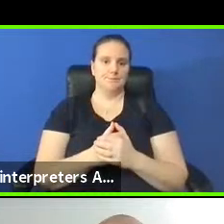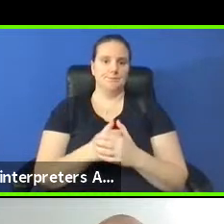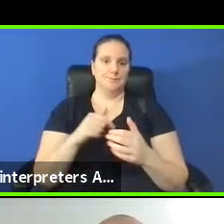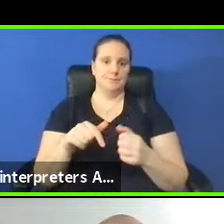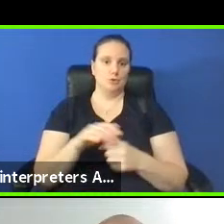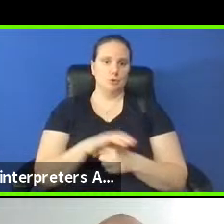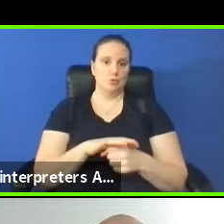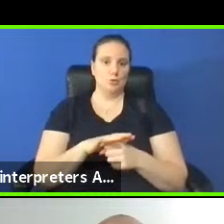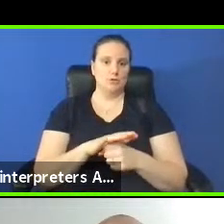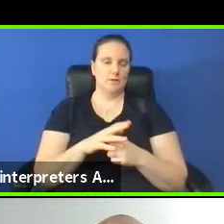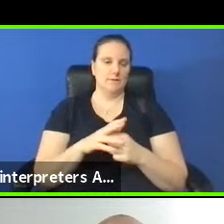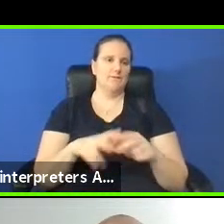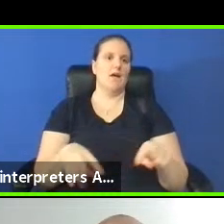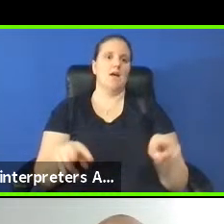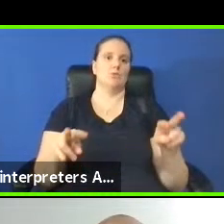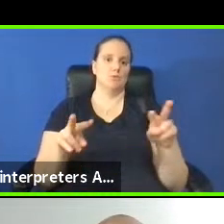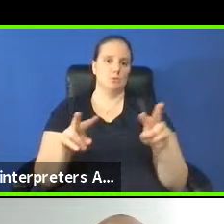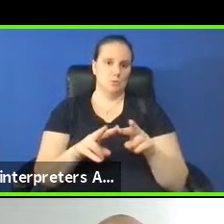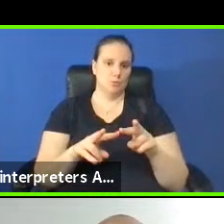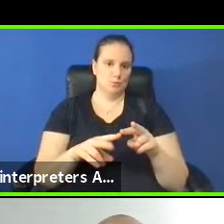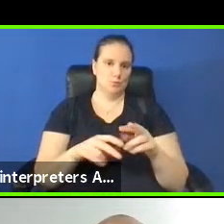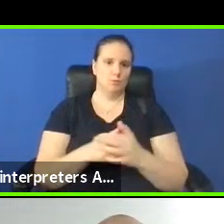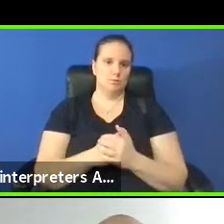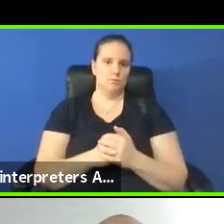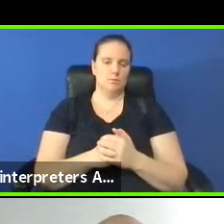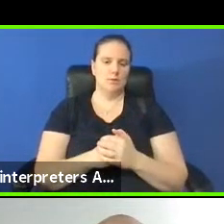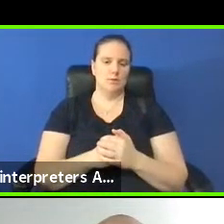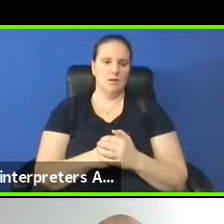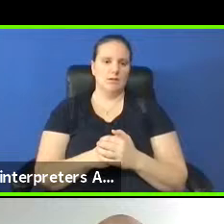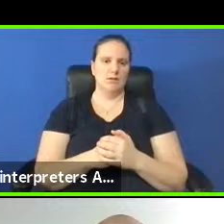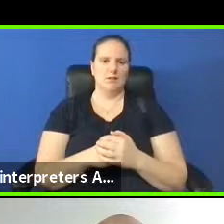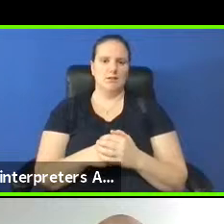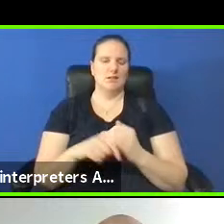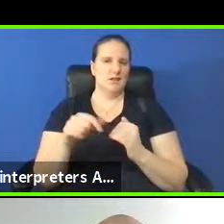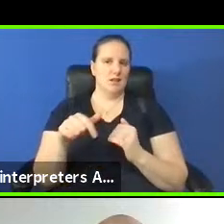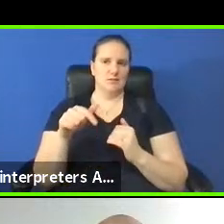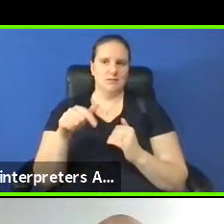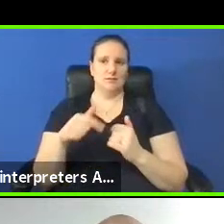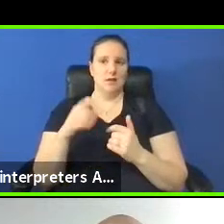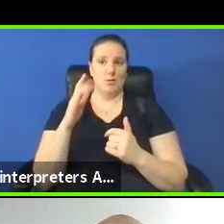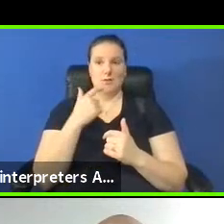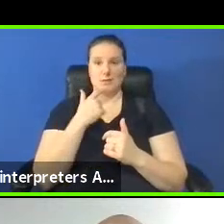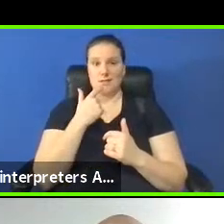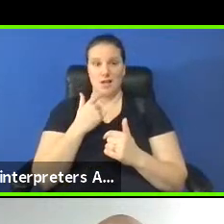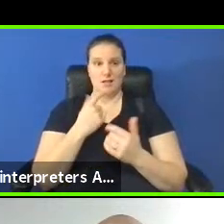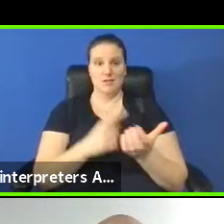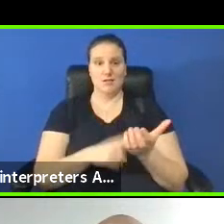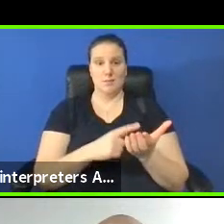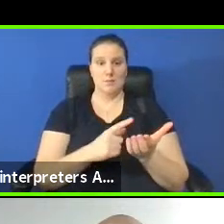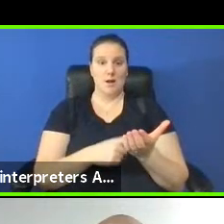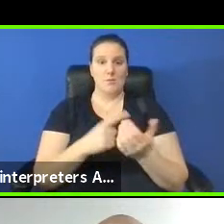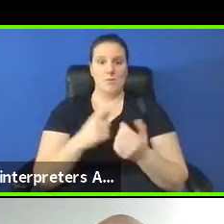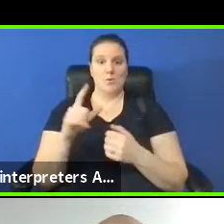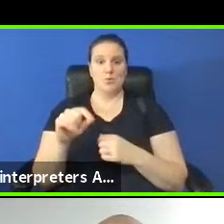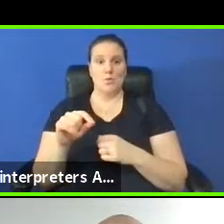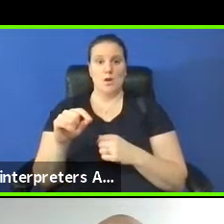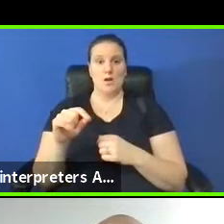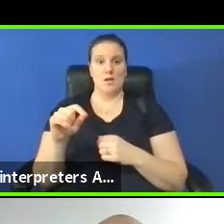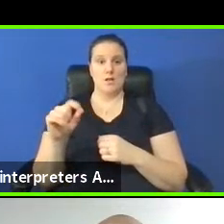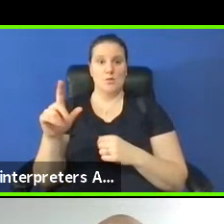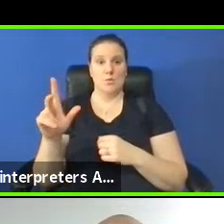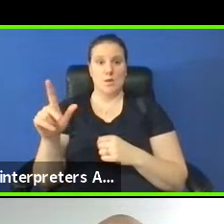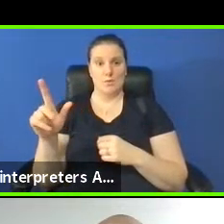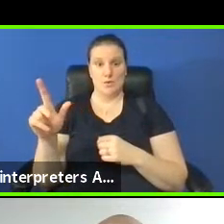region values. So this is, I would say sometime in